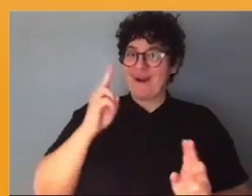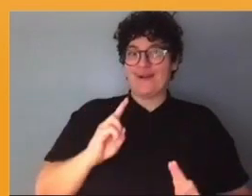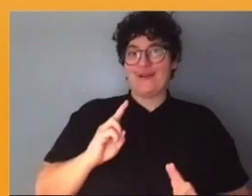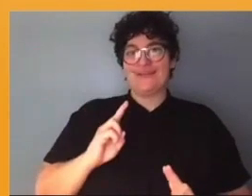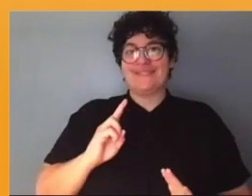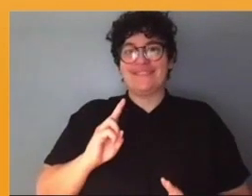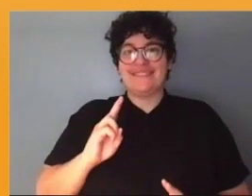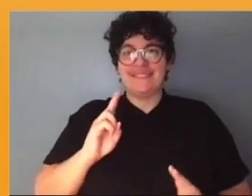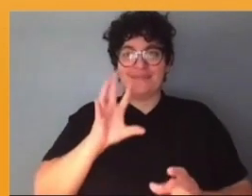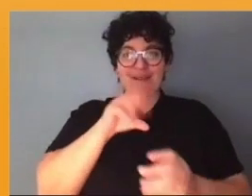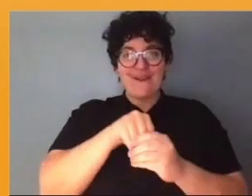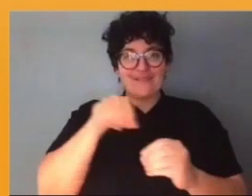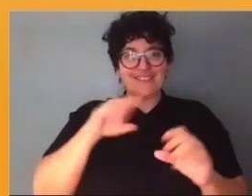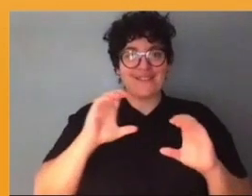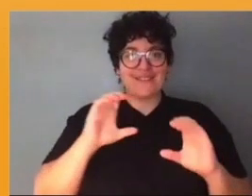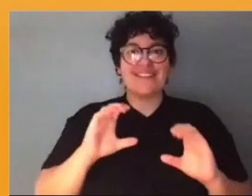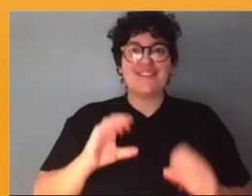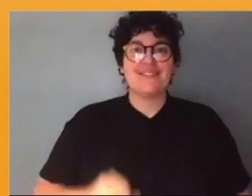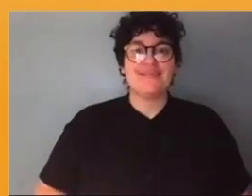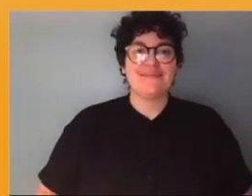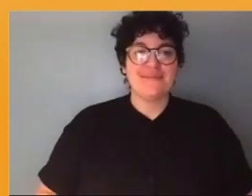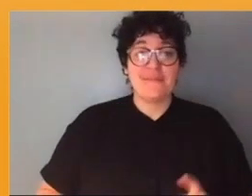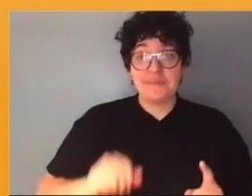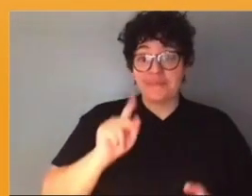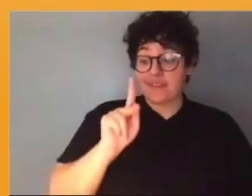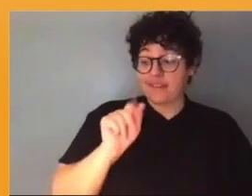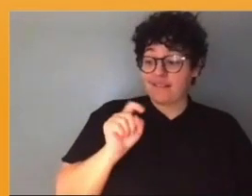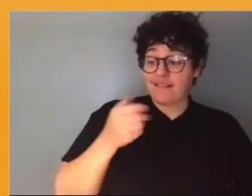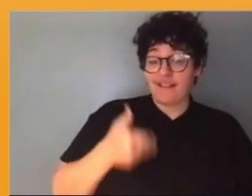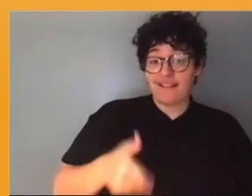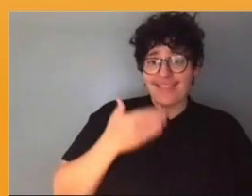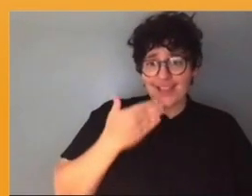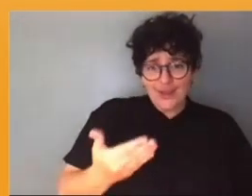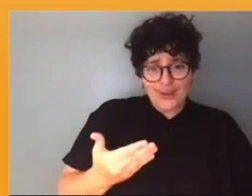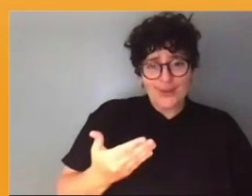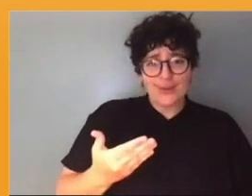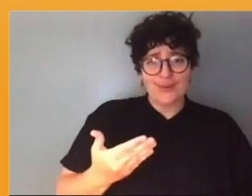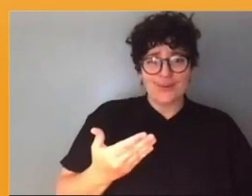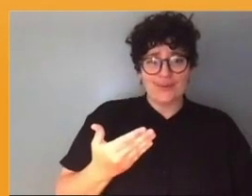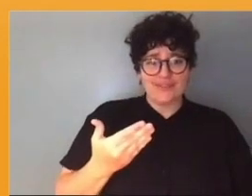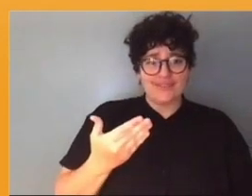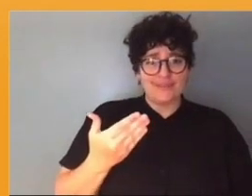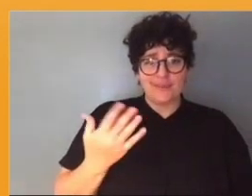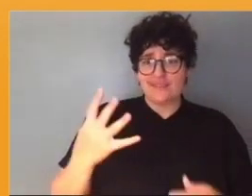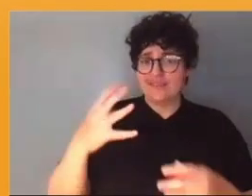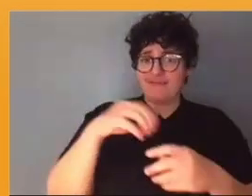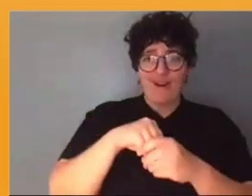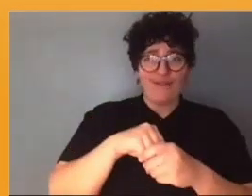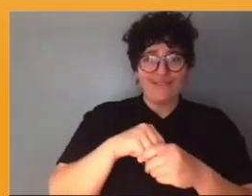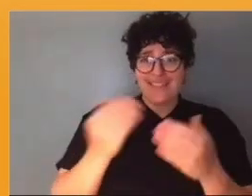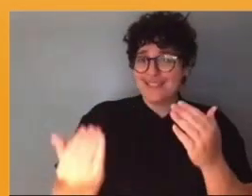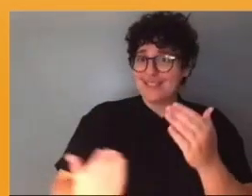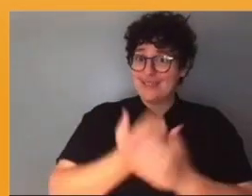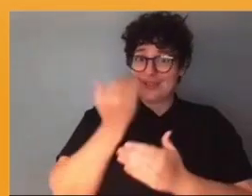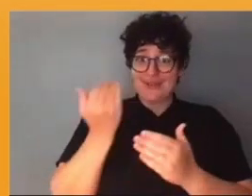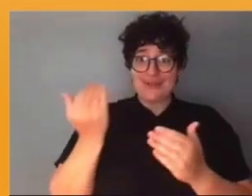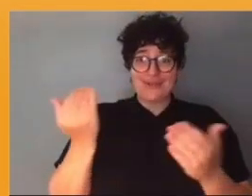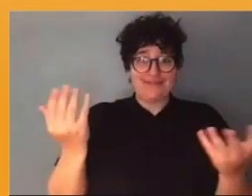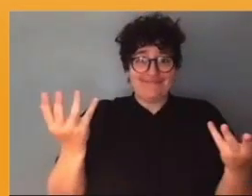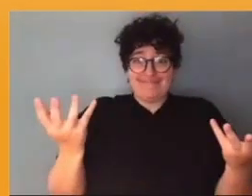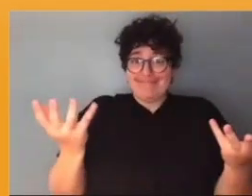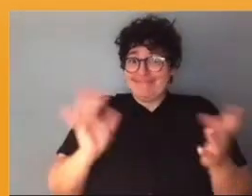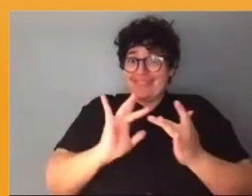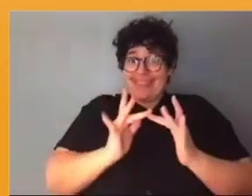And thank you both so much for being part of this new thing we're doing with TMY this year, to have